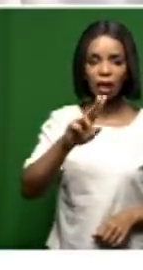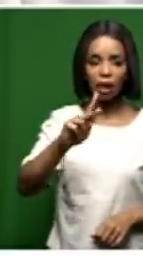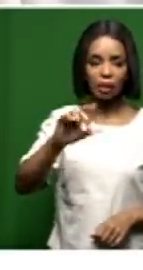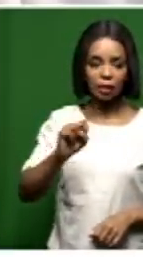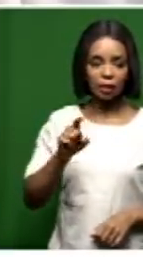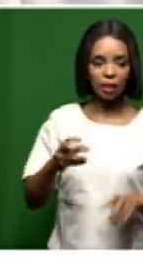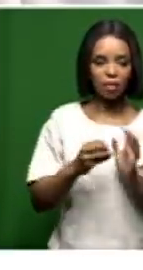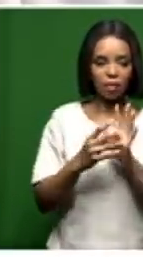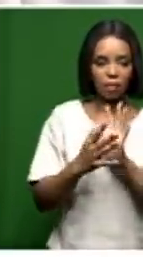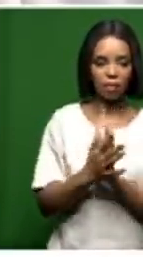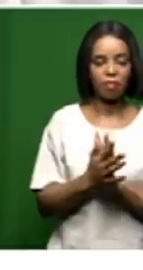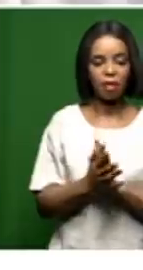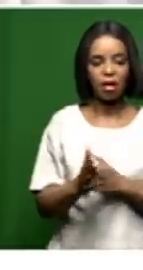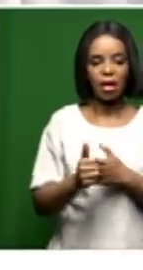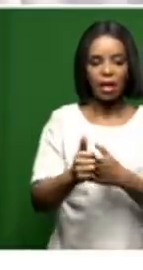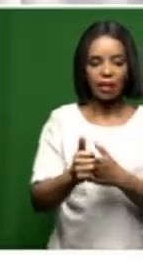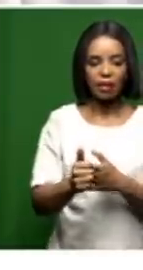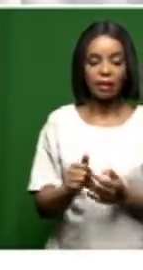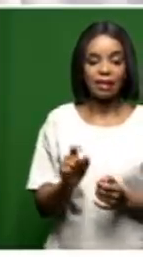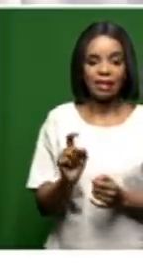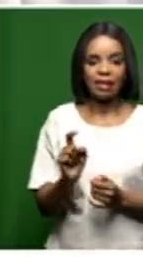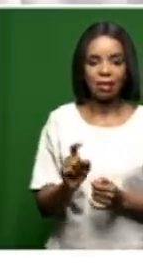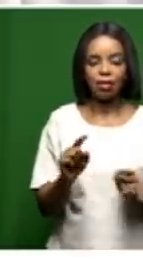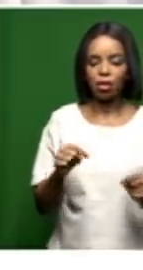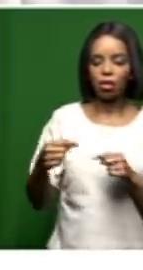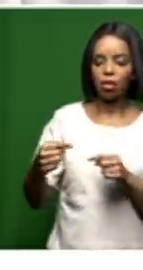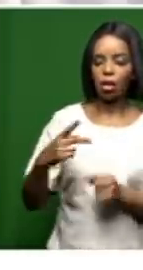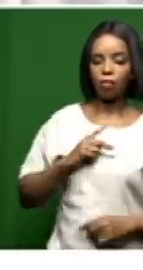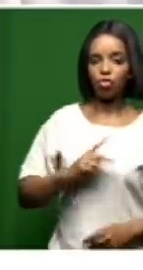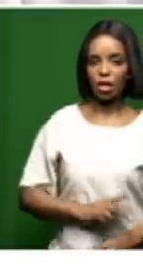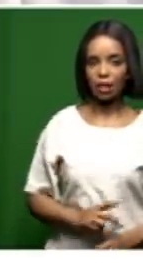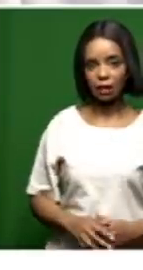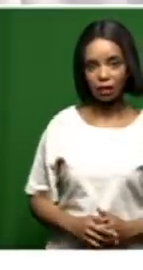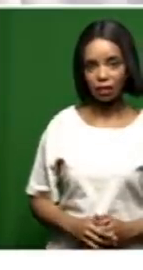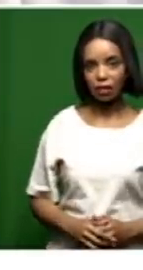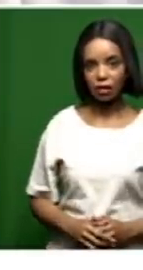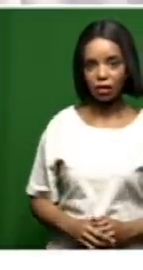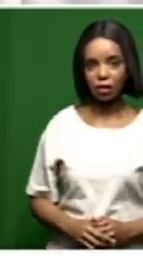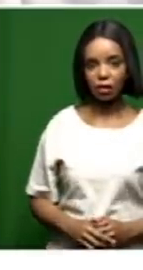the charge in this instance against the sitting president?